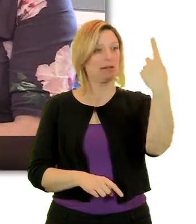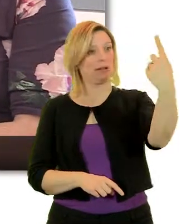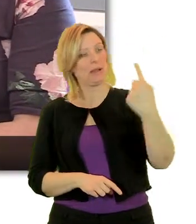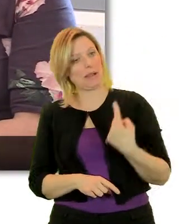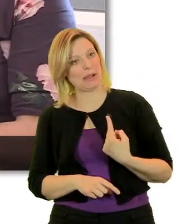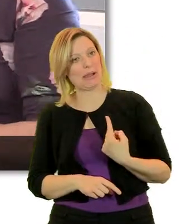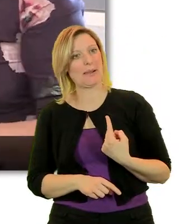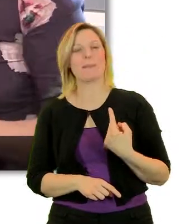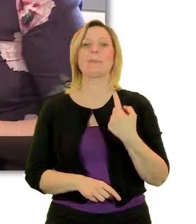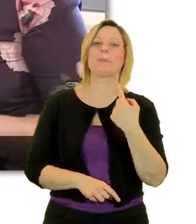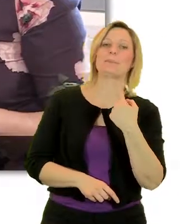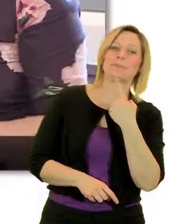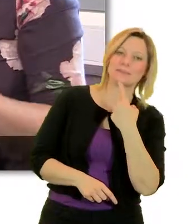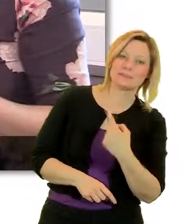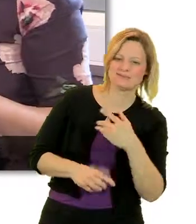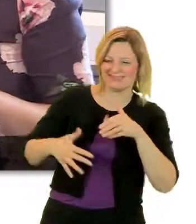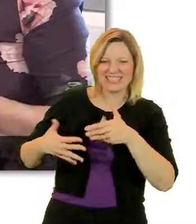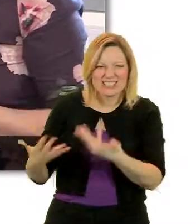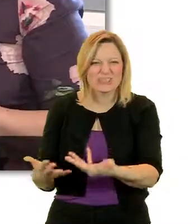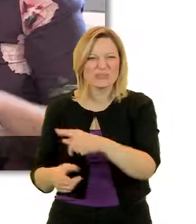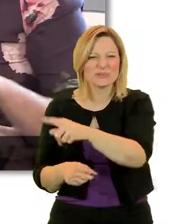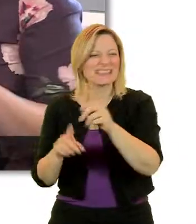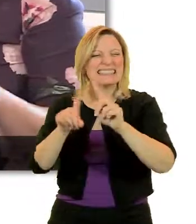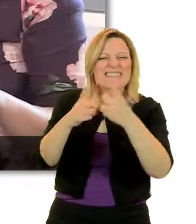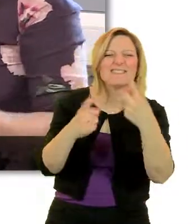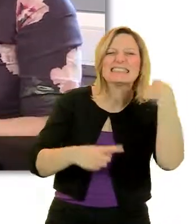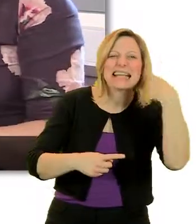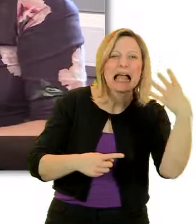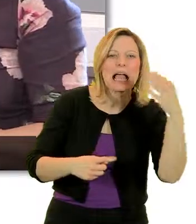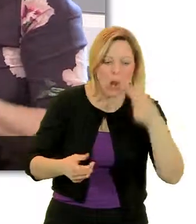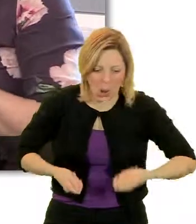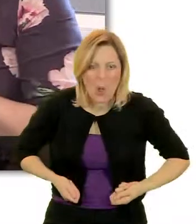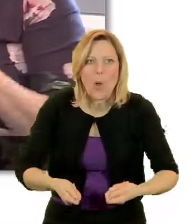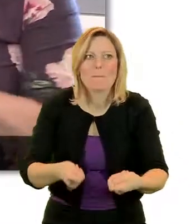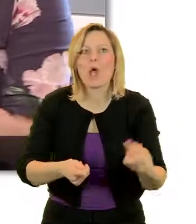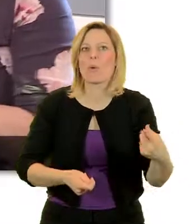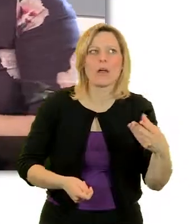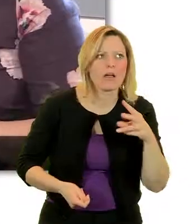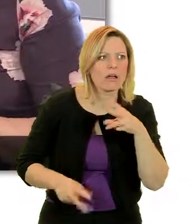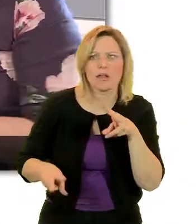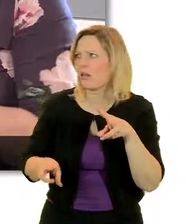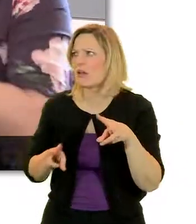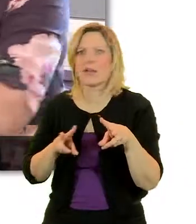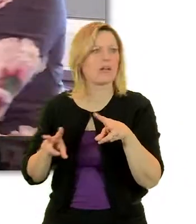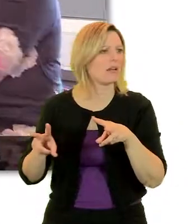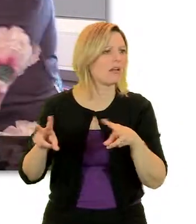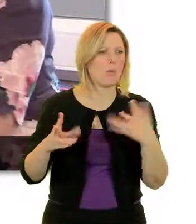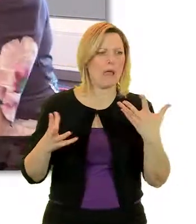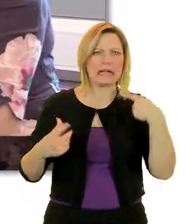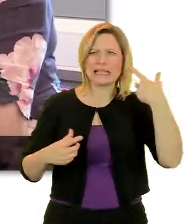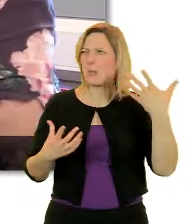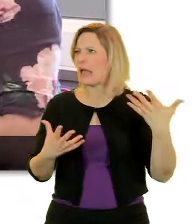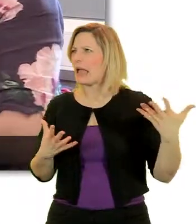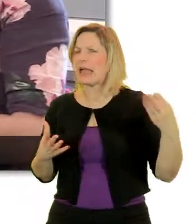said, you know, introducing to all these sounds, we were introducing him to lawnmower and that, and he were looking for where the